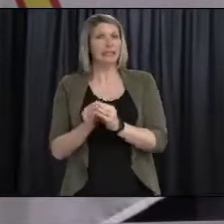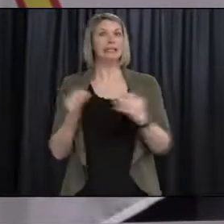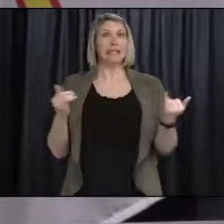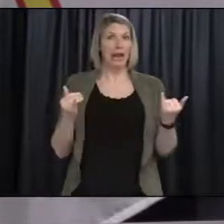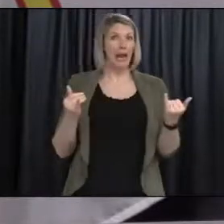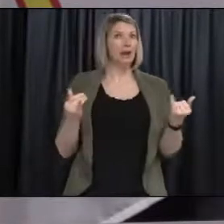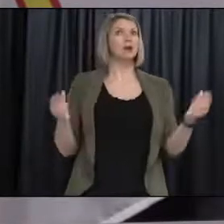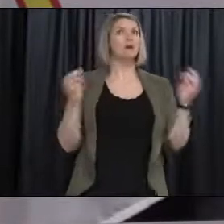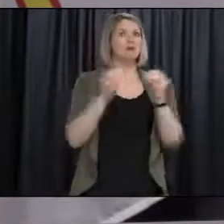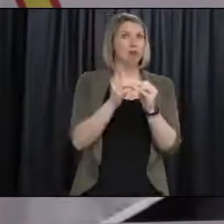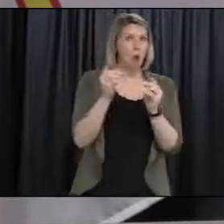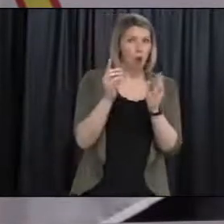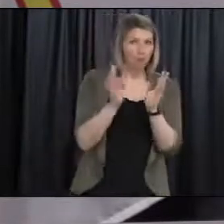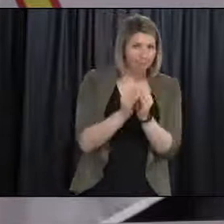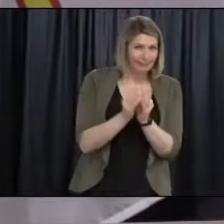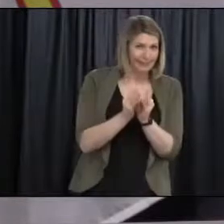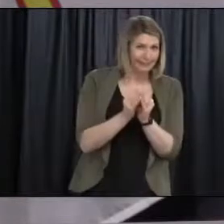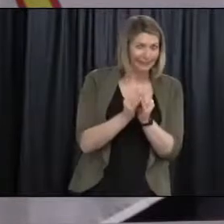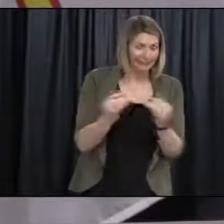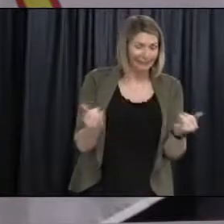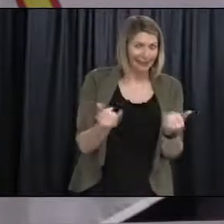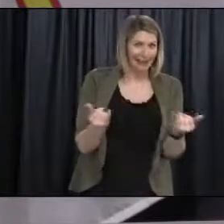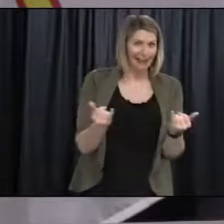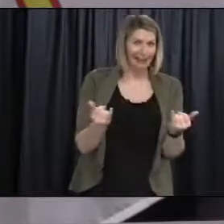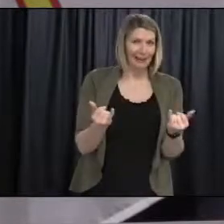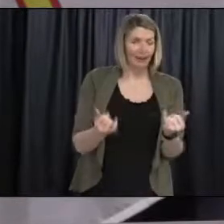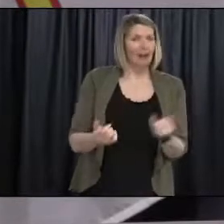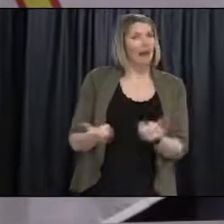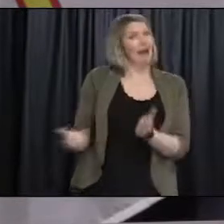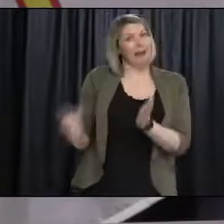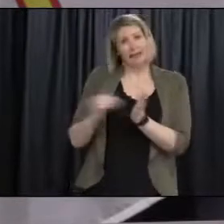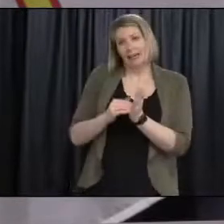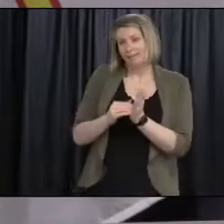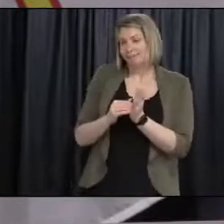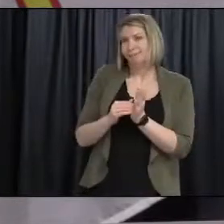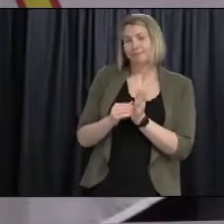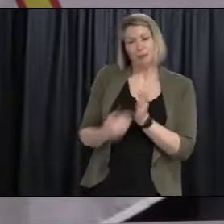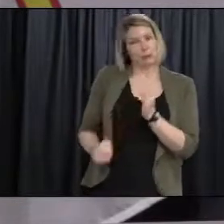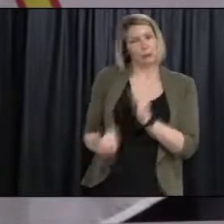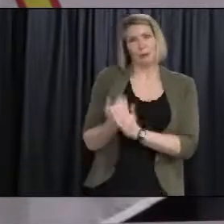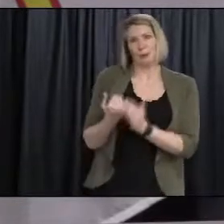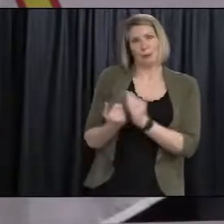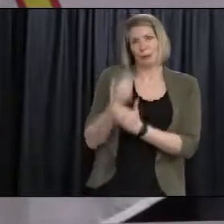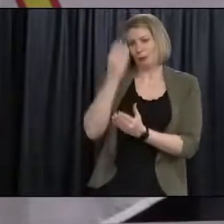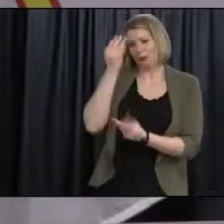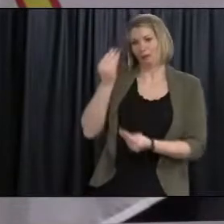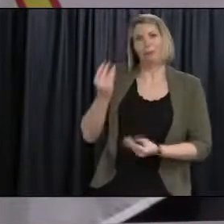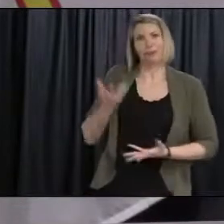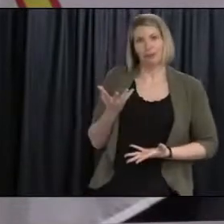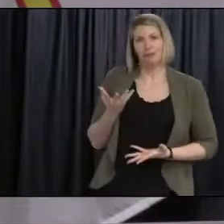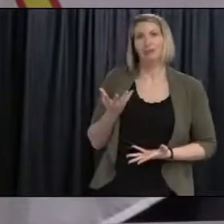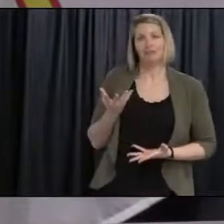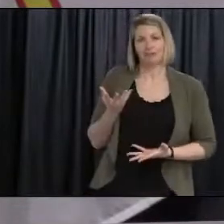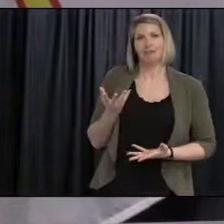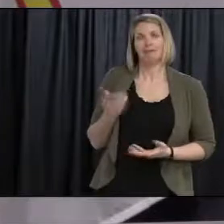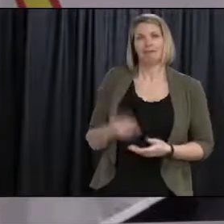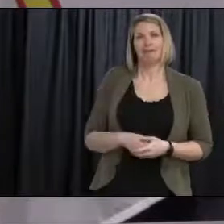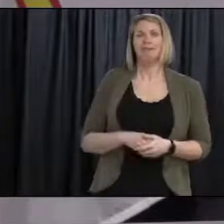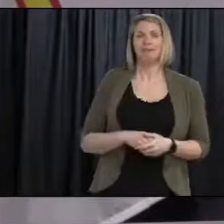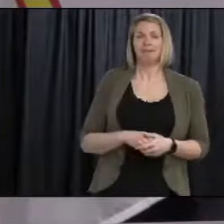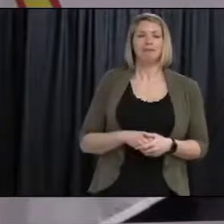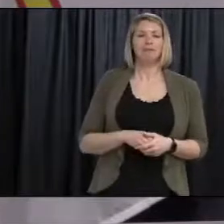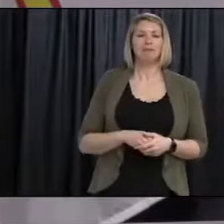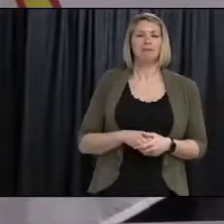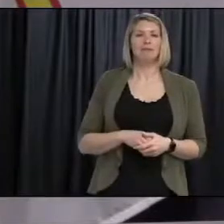bit more information. But this is so new, and it is something that we are, we're just